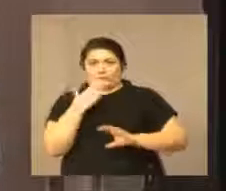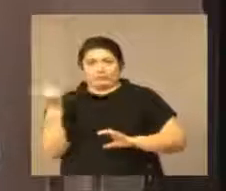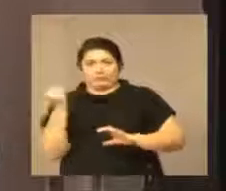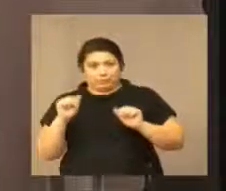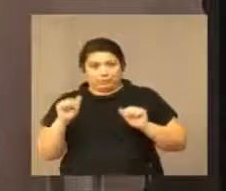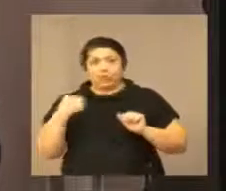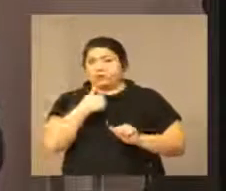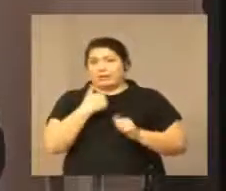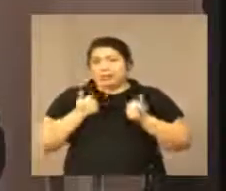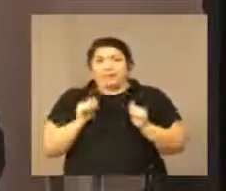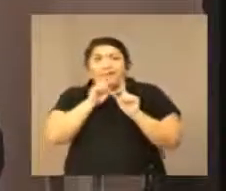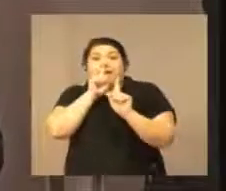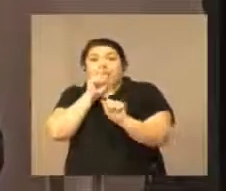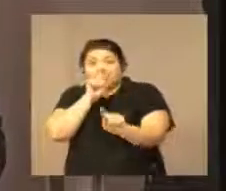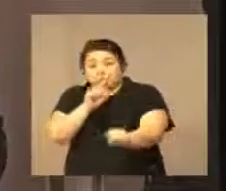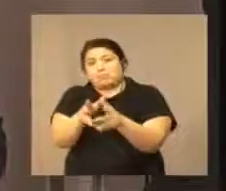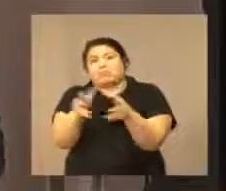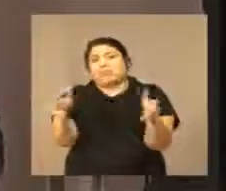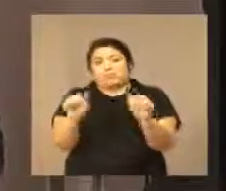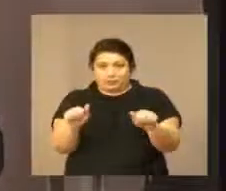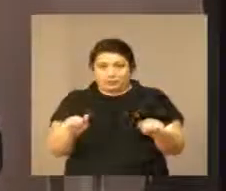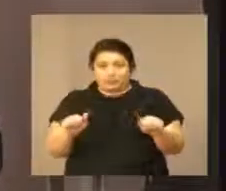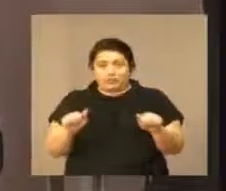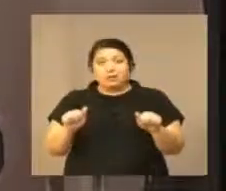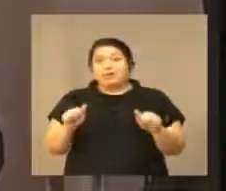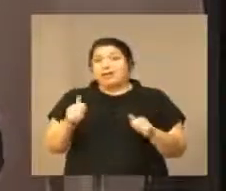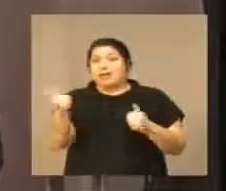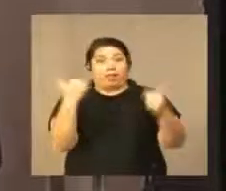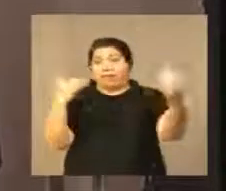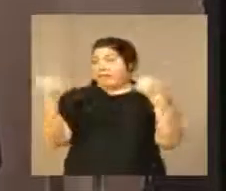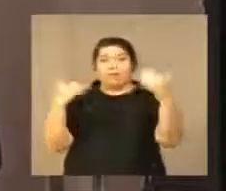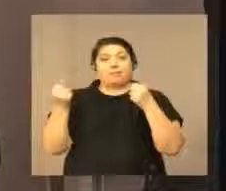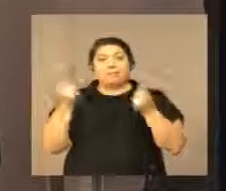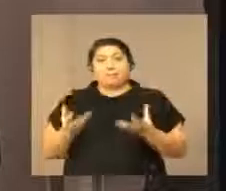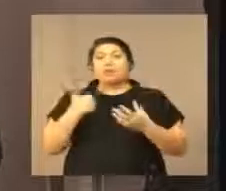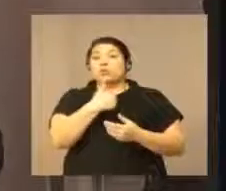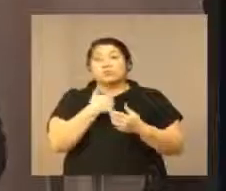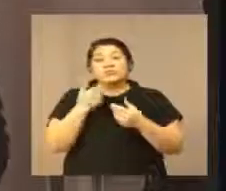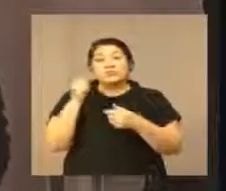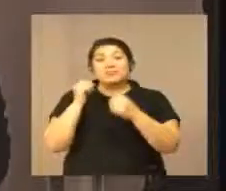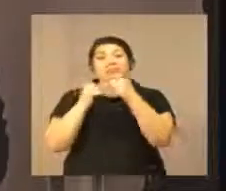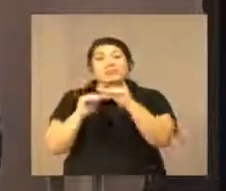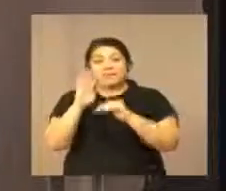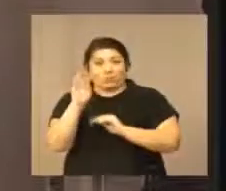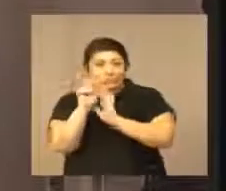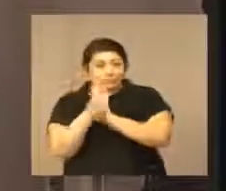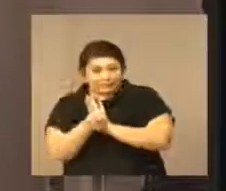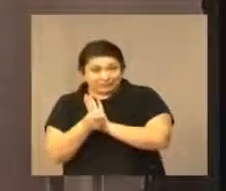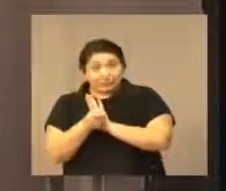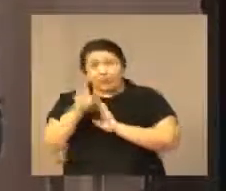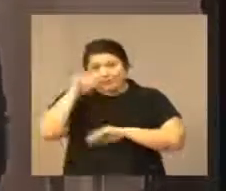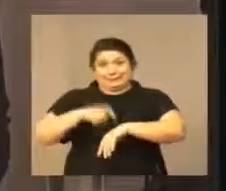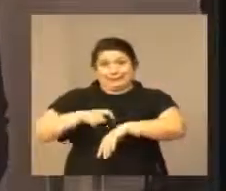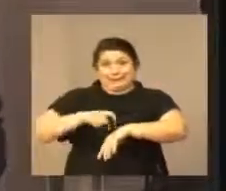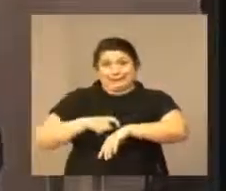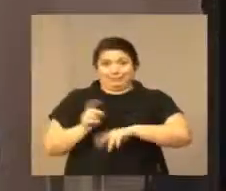try to respond to as many questions that we get because we have allocated 40 minutes. And so the clock is